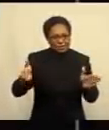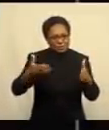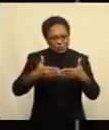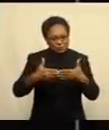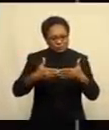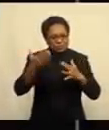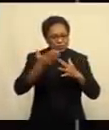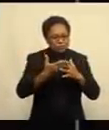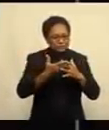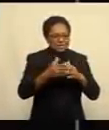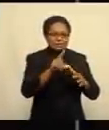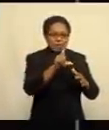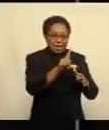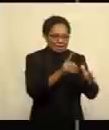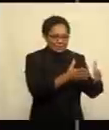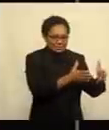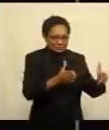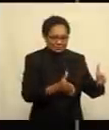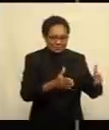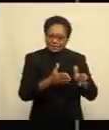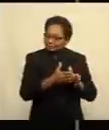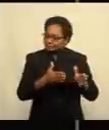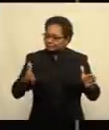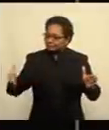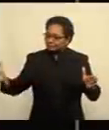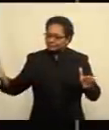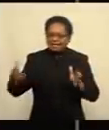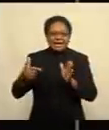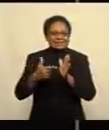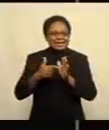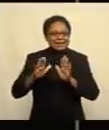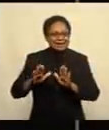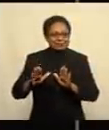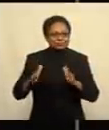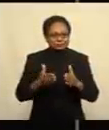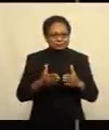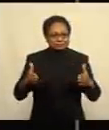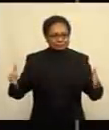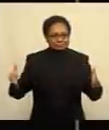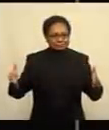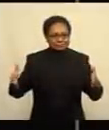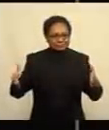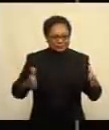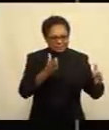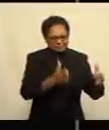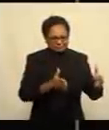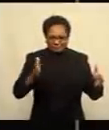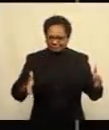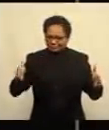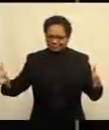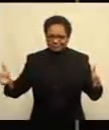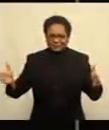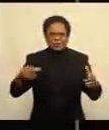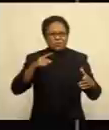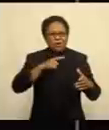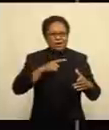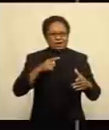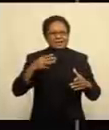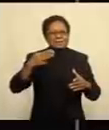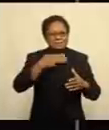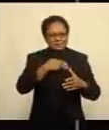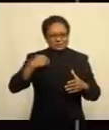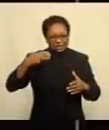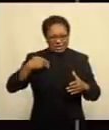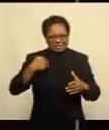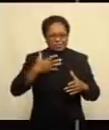Wainandoi and ending in Longani Village, Tailevu. Authorities are hoping this will help curb any further spread of